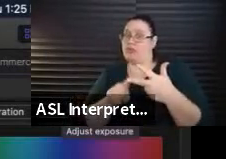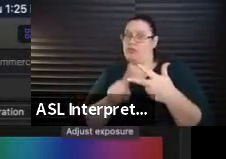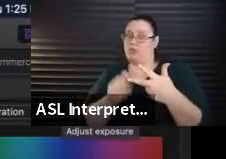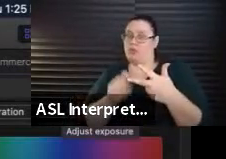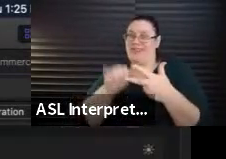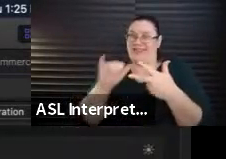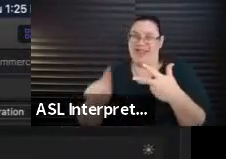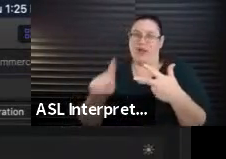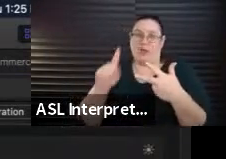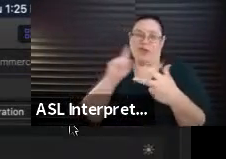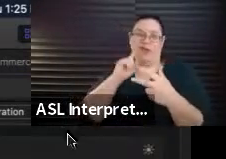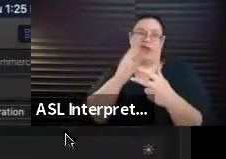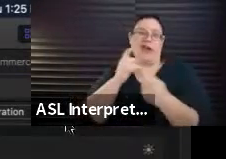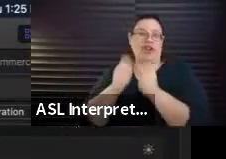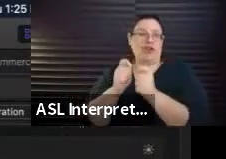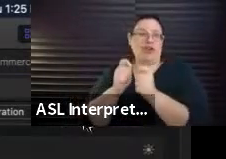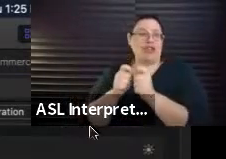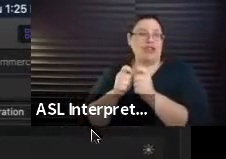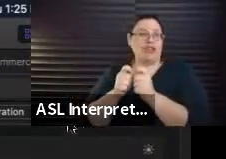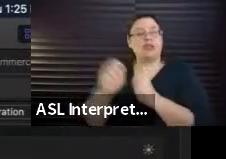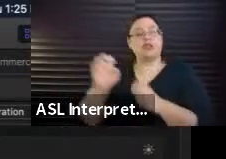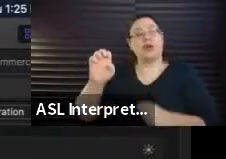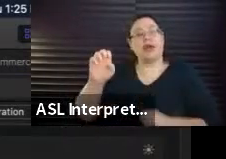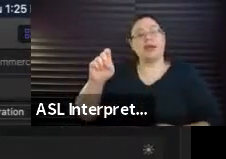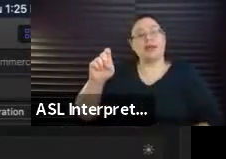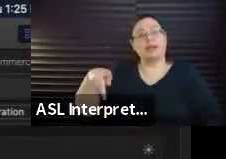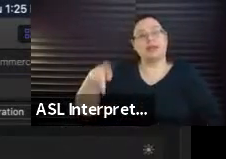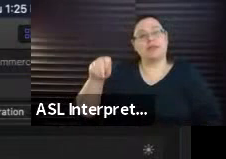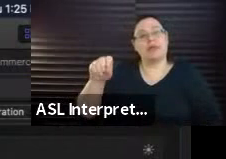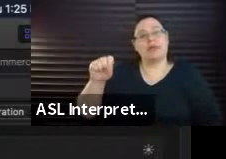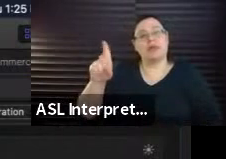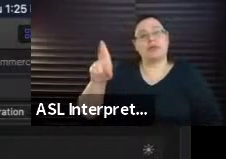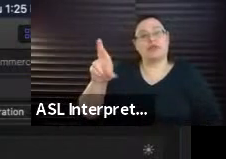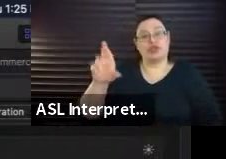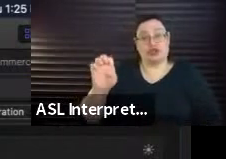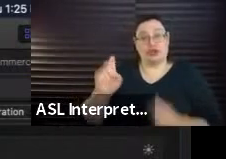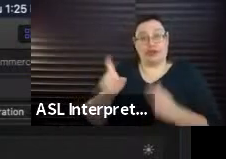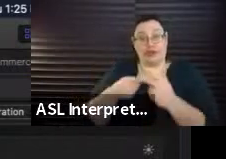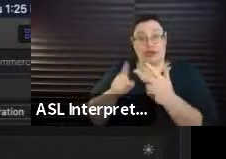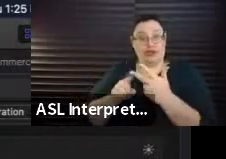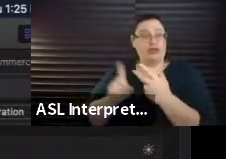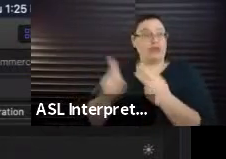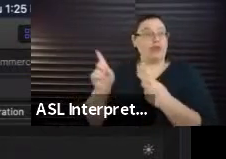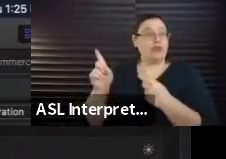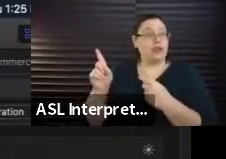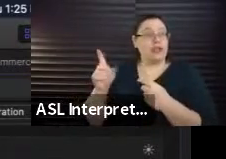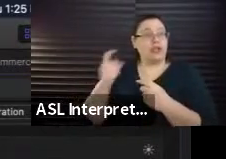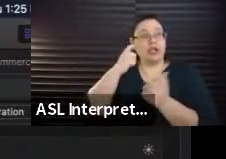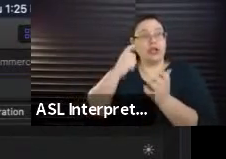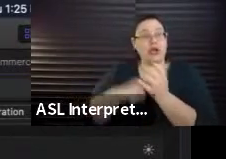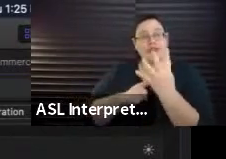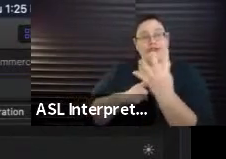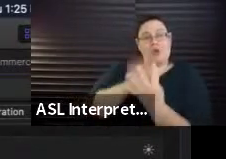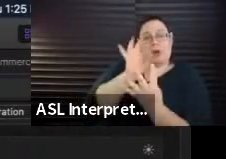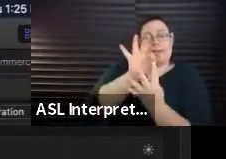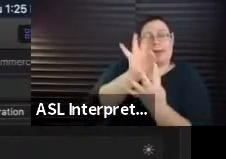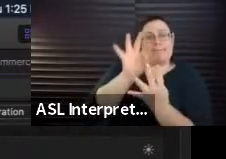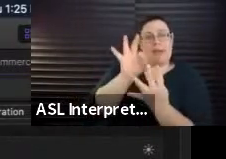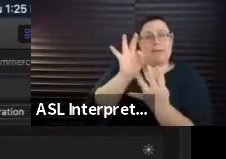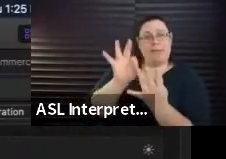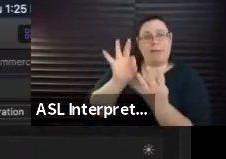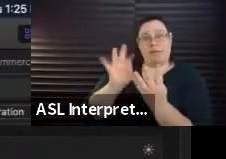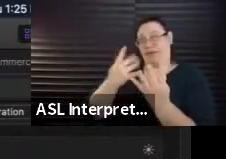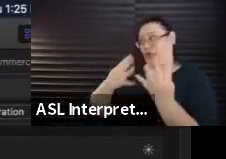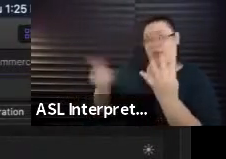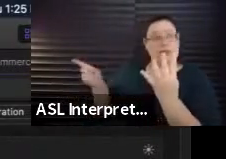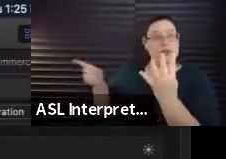correction. So we're going to pop over to the exposure panel here, and there's 4 little pucks within the color board. This is the